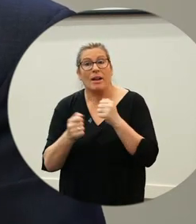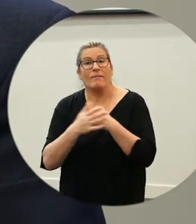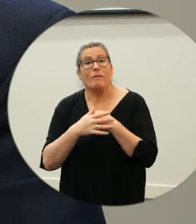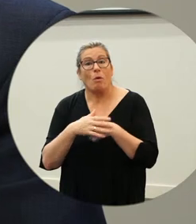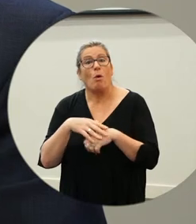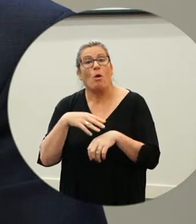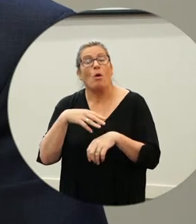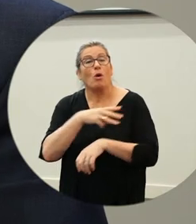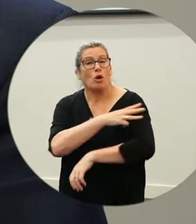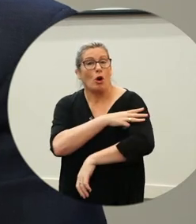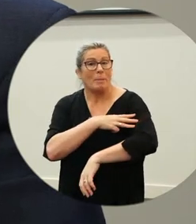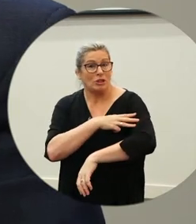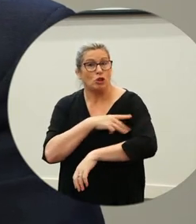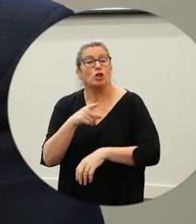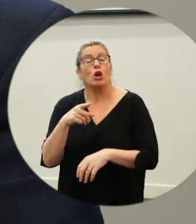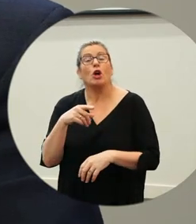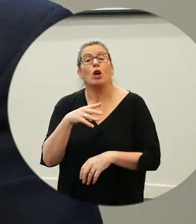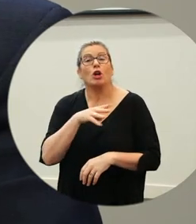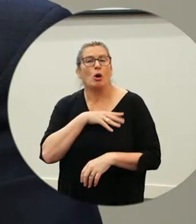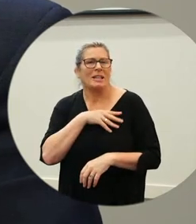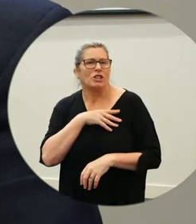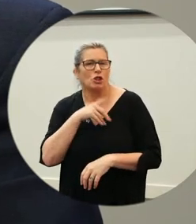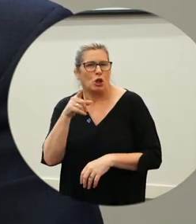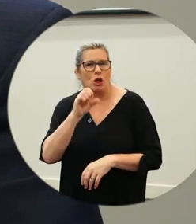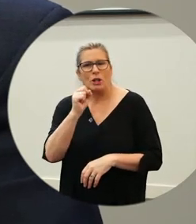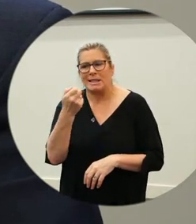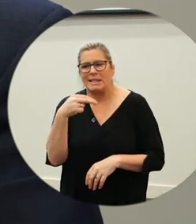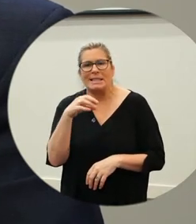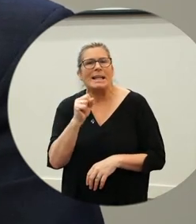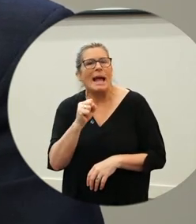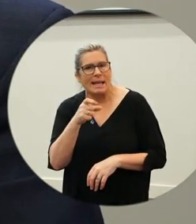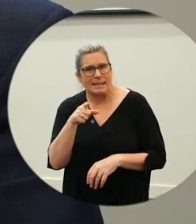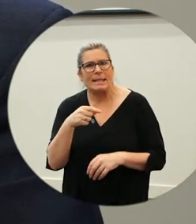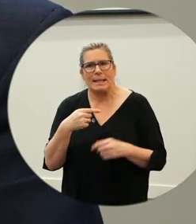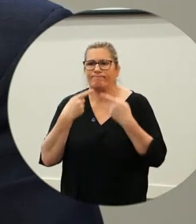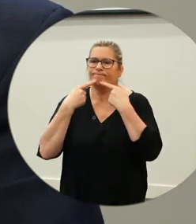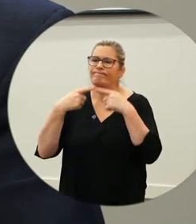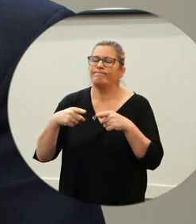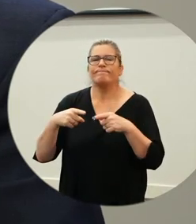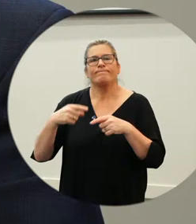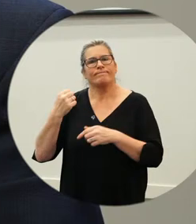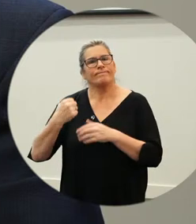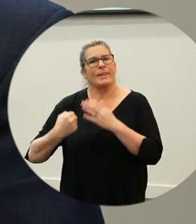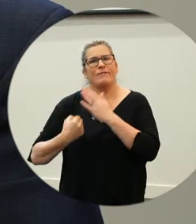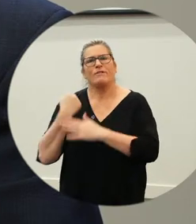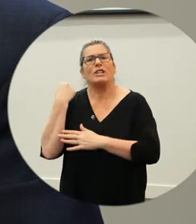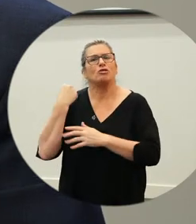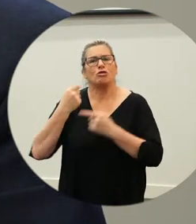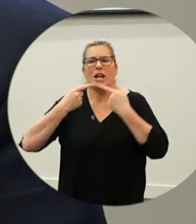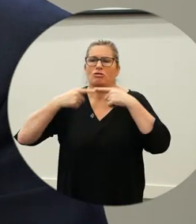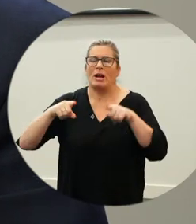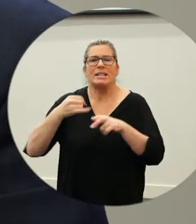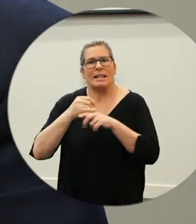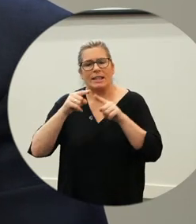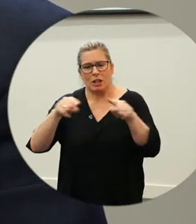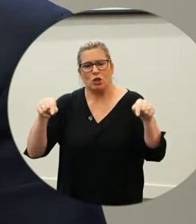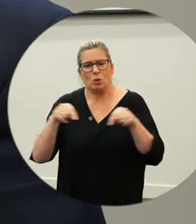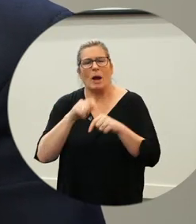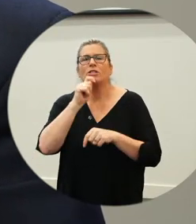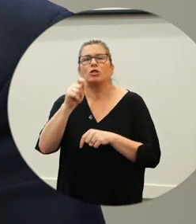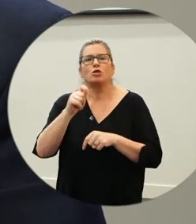commissioner, Staines, made a valedictory address on the depot square, and he said to the recruits, he